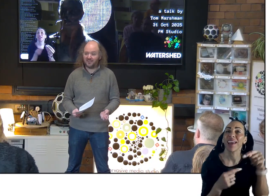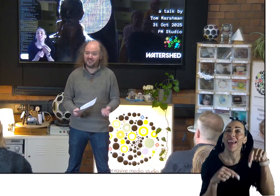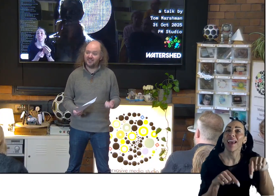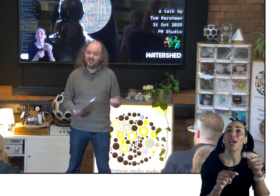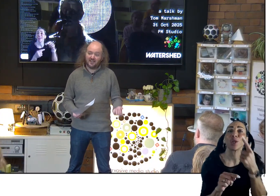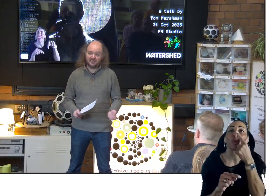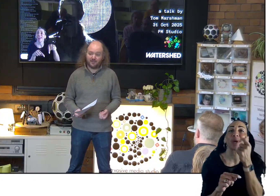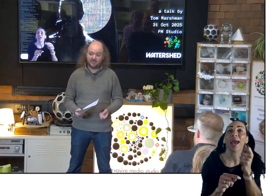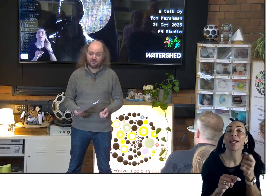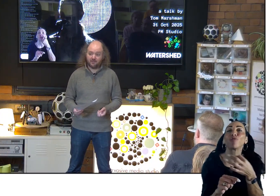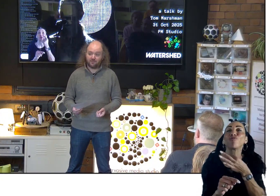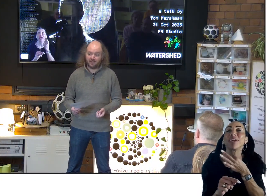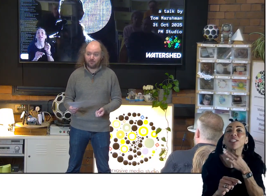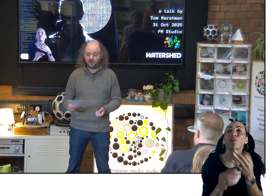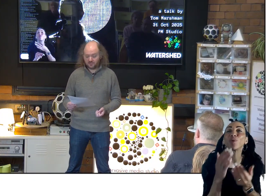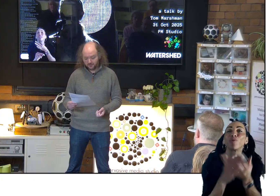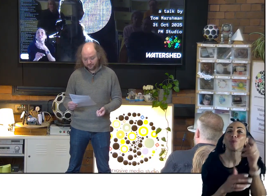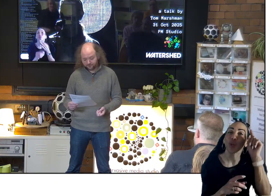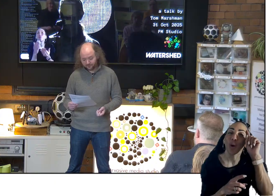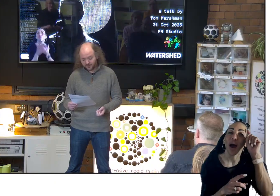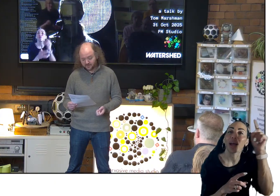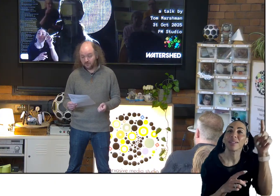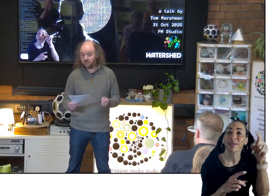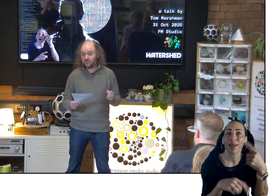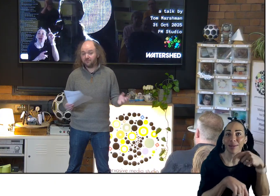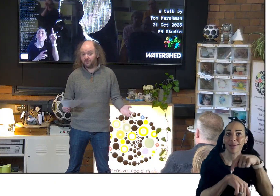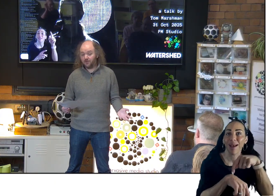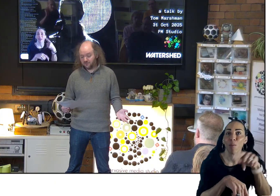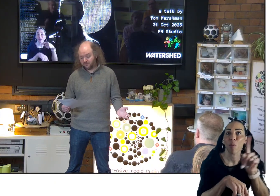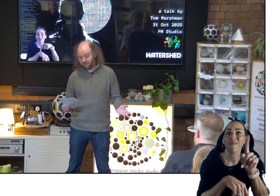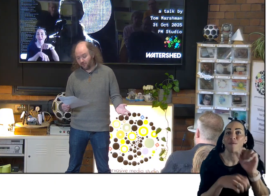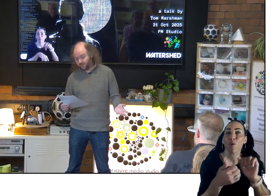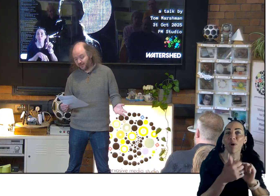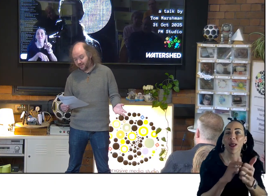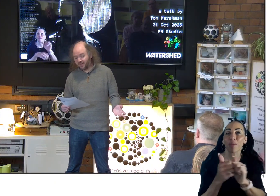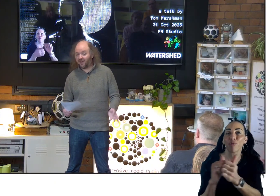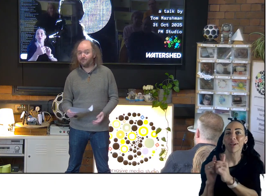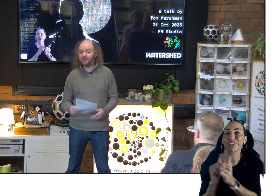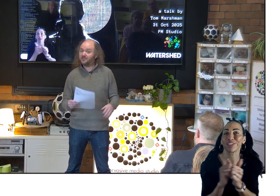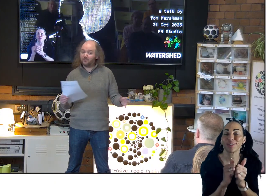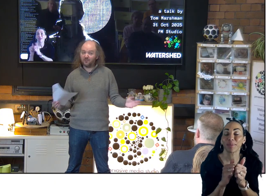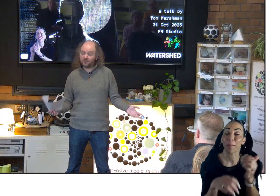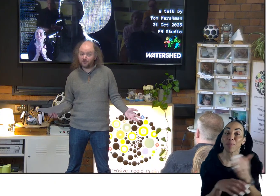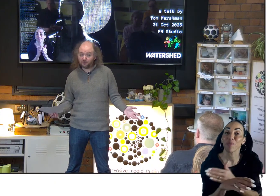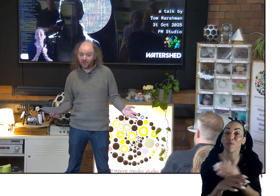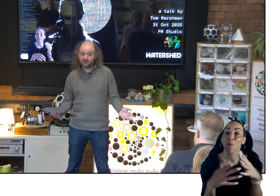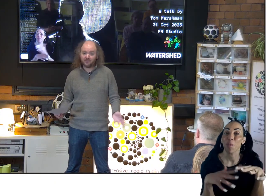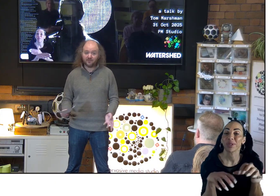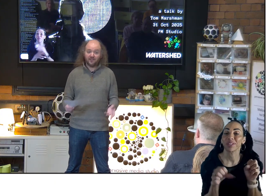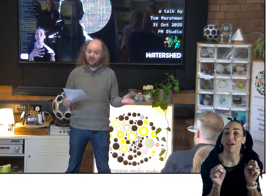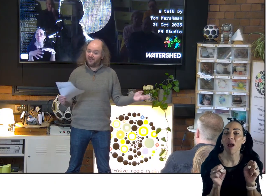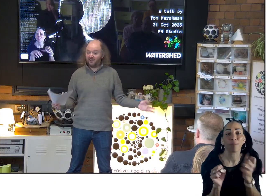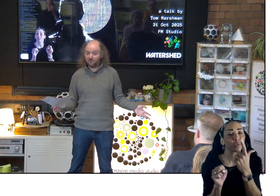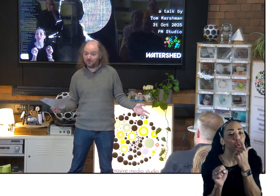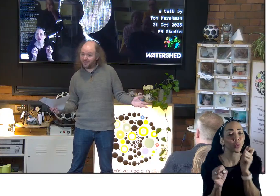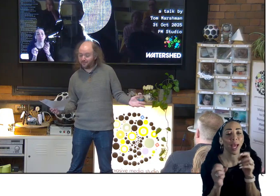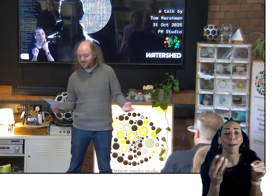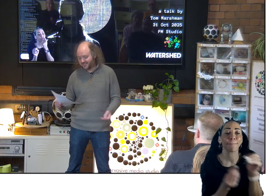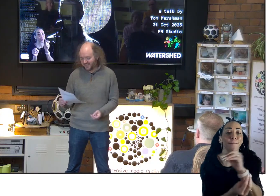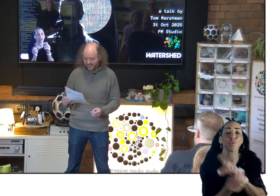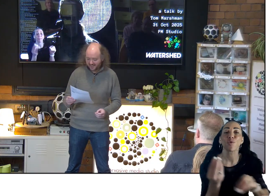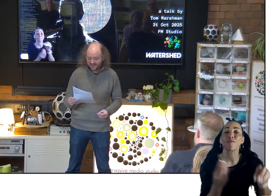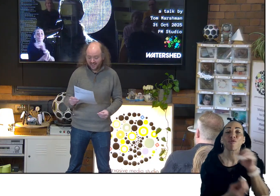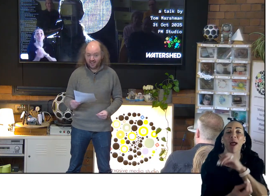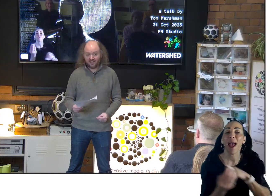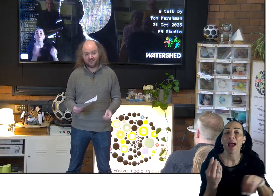embryonic ideas and to make some time for collaboration. So just a few notes before we begin. Please do feel free to move around. We're not that